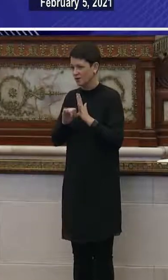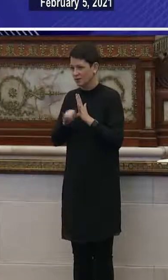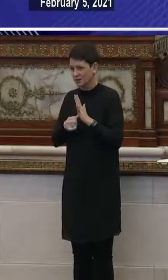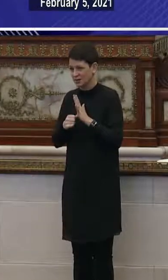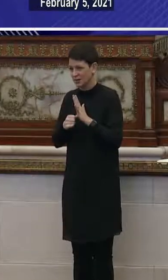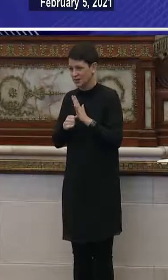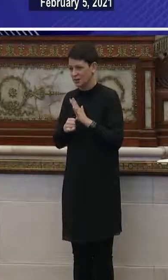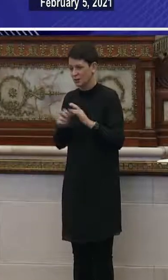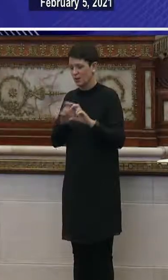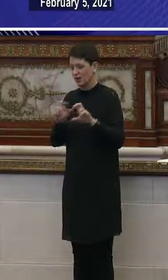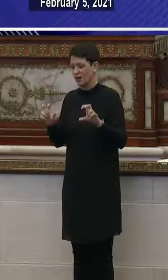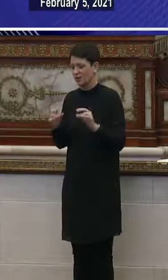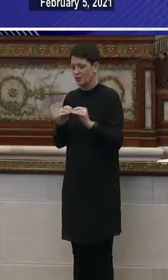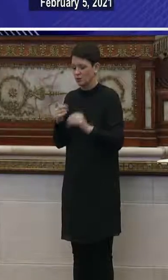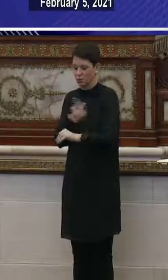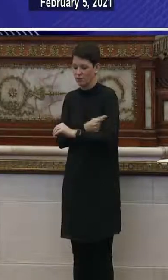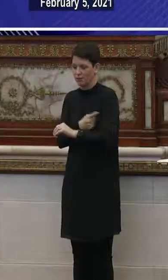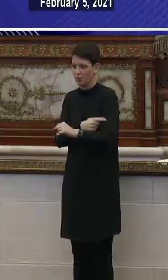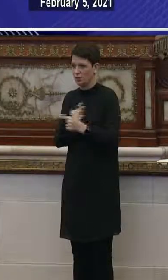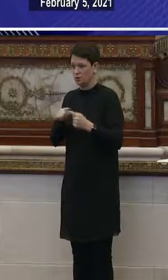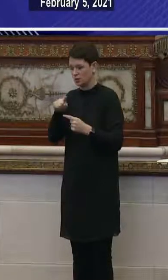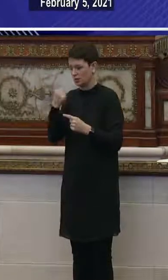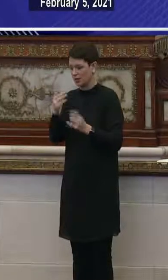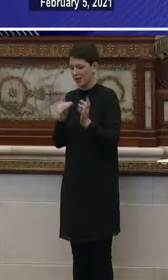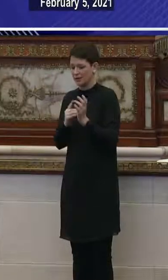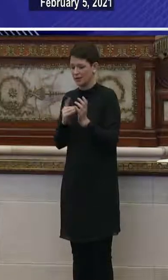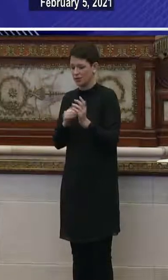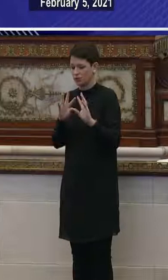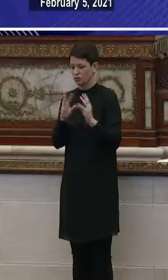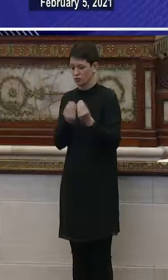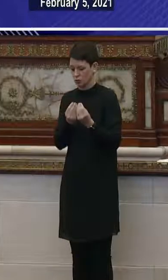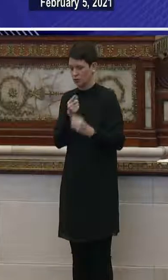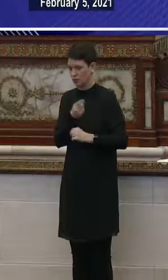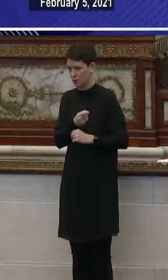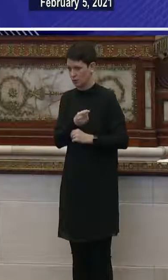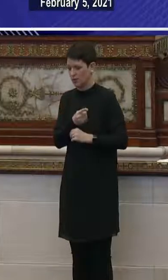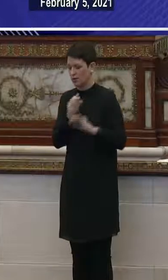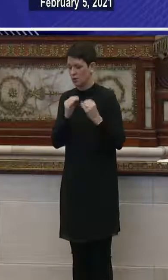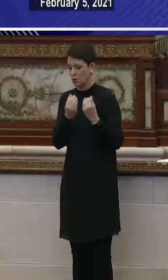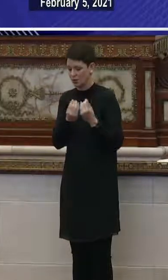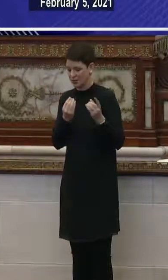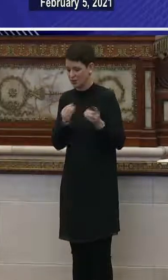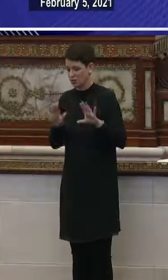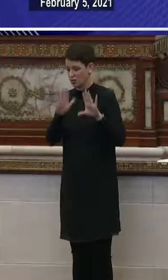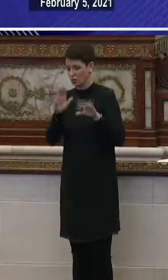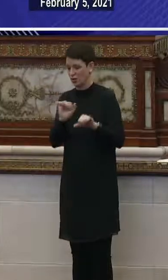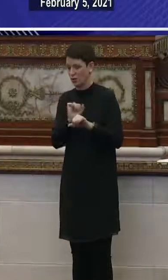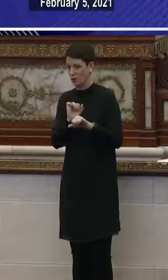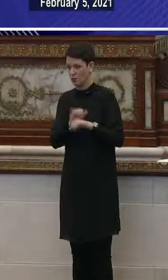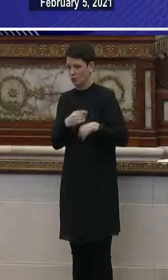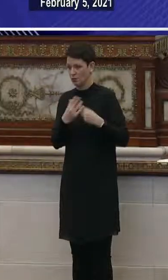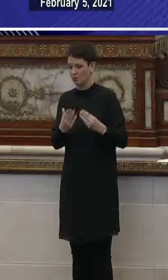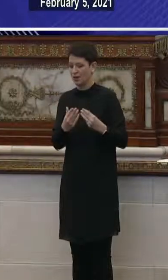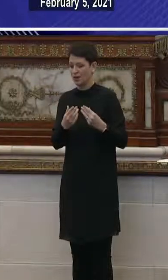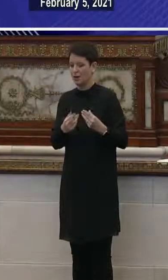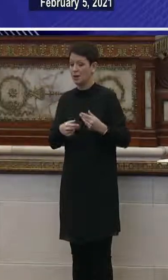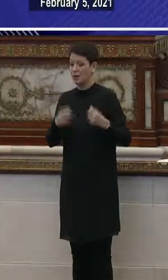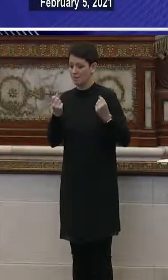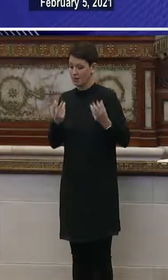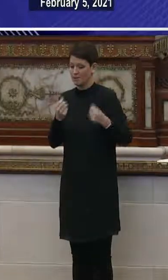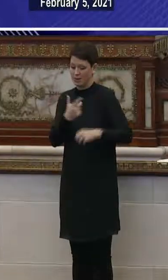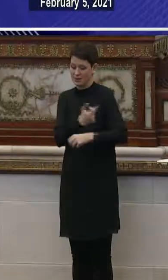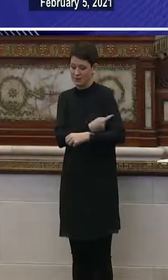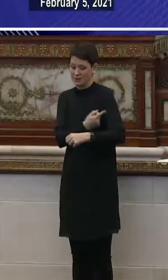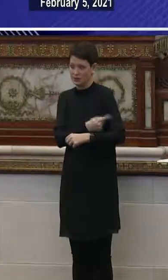have allocated additional doses of vaccine to the Black Doctors COVID-19 Consortium. This organization has done excellent work in providing large-scale COVID testing to